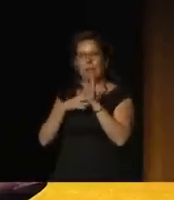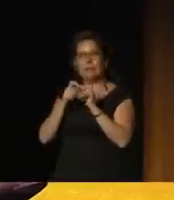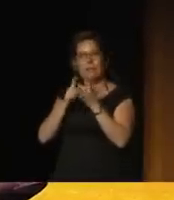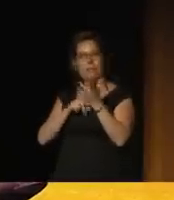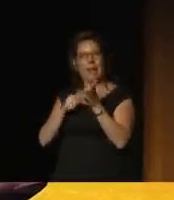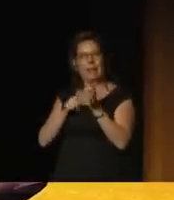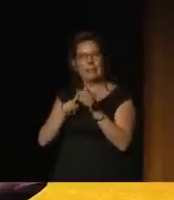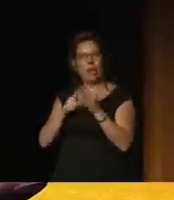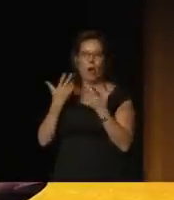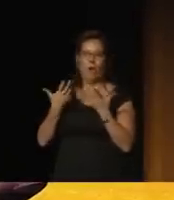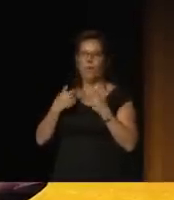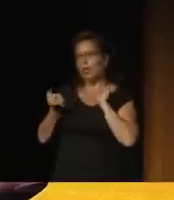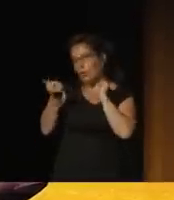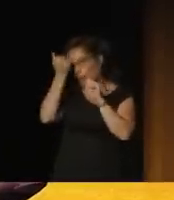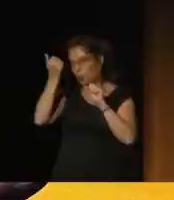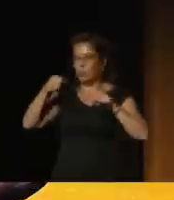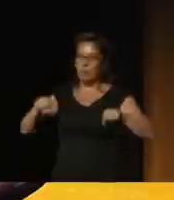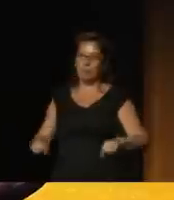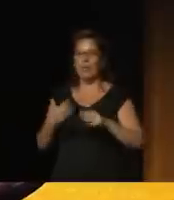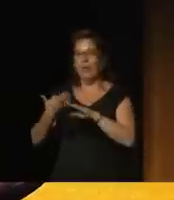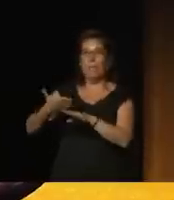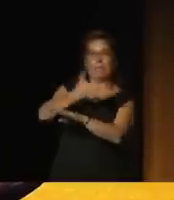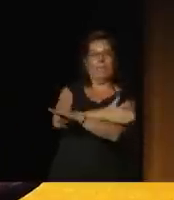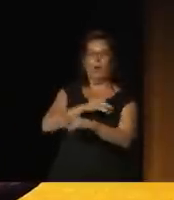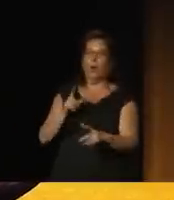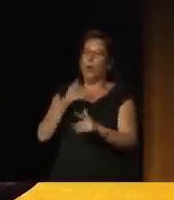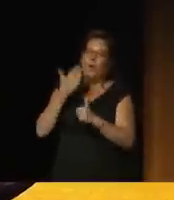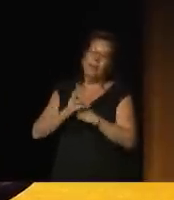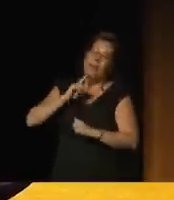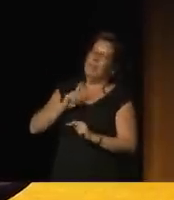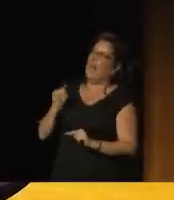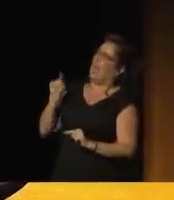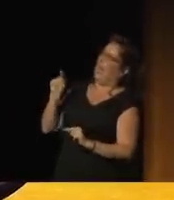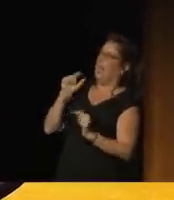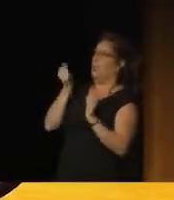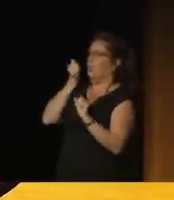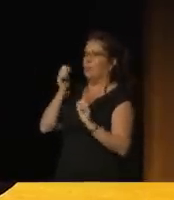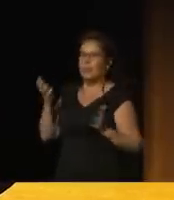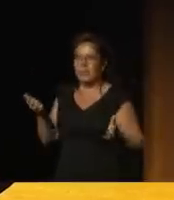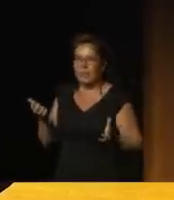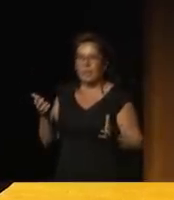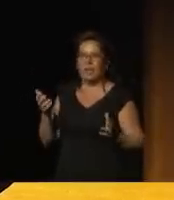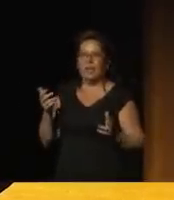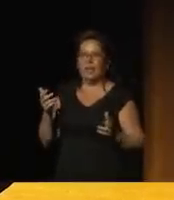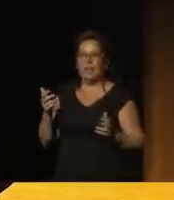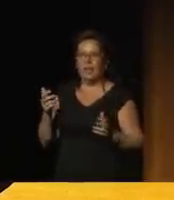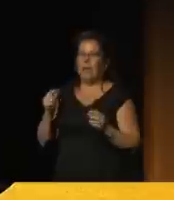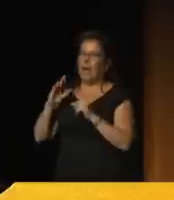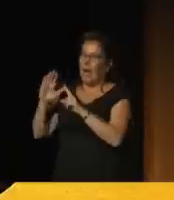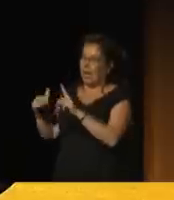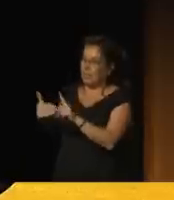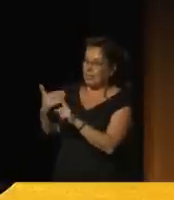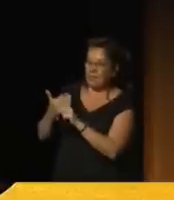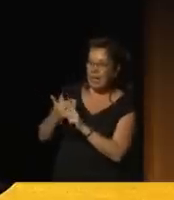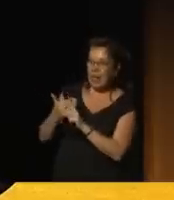Reagan, there was no idea the president could be stupid. We hated Nixon, but no one thought he was stupid. We just thought he was evil. You know, until Reagan, it